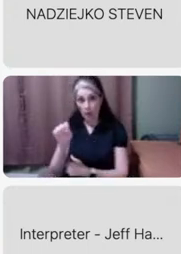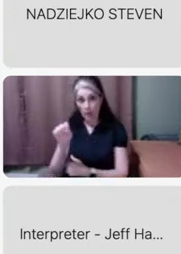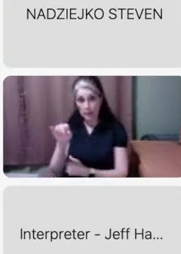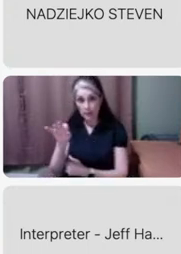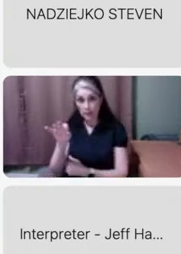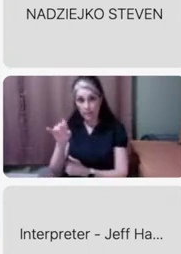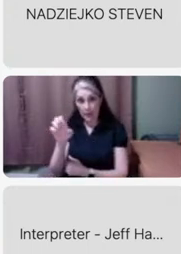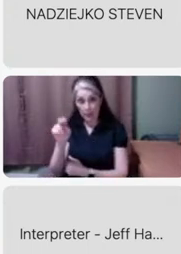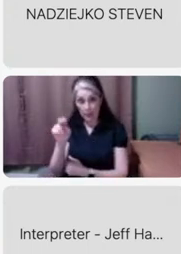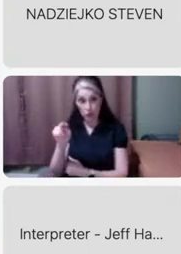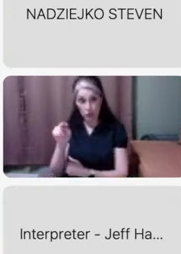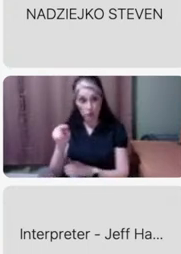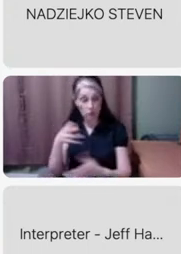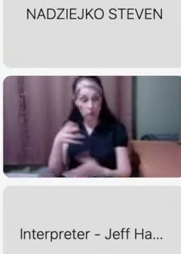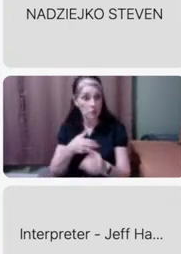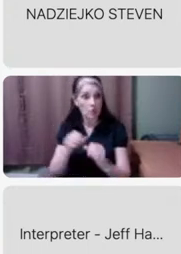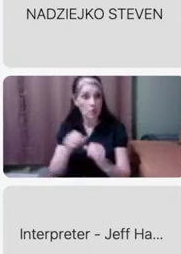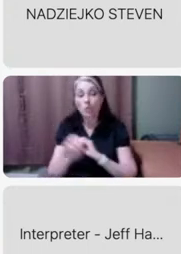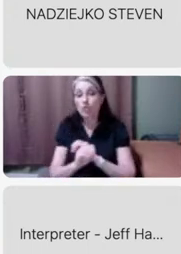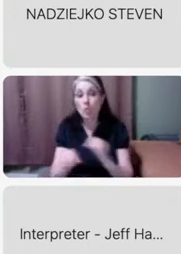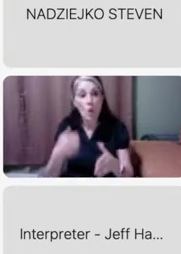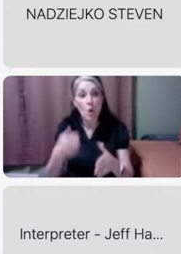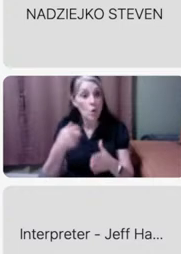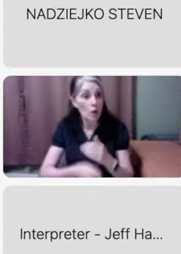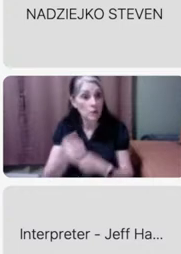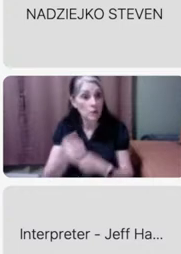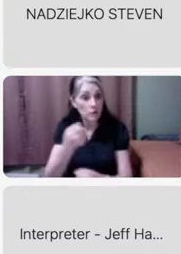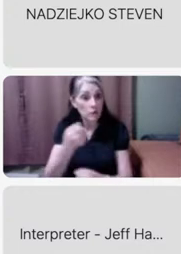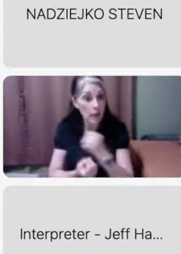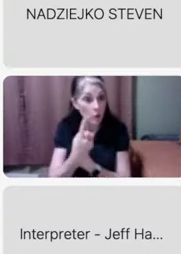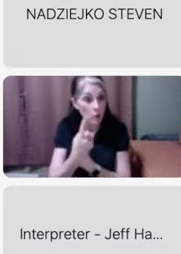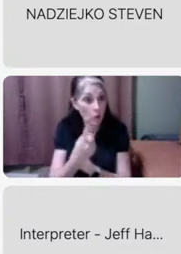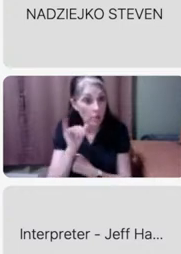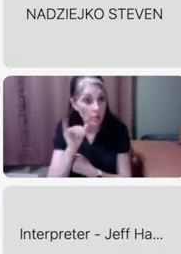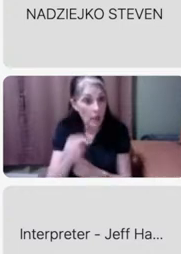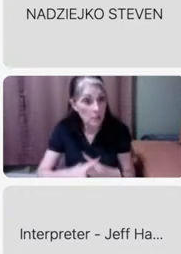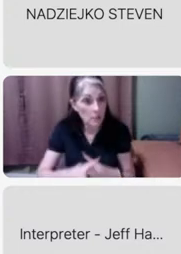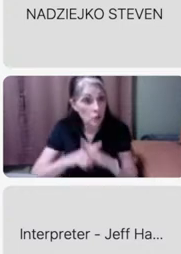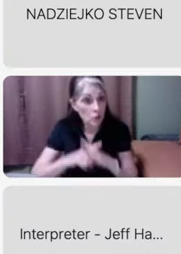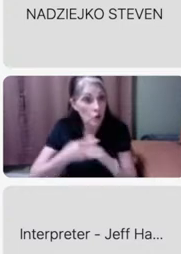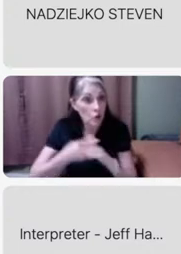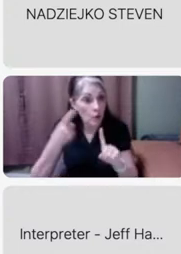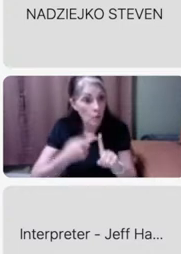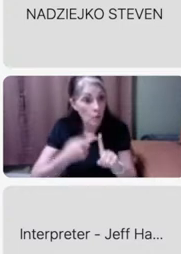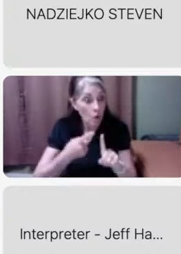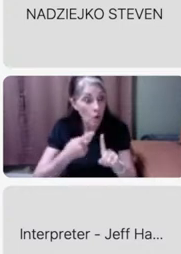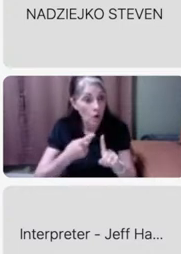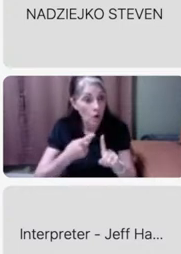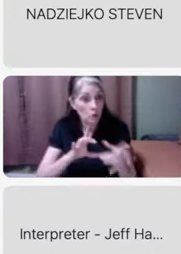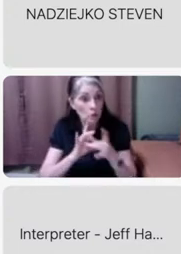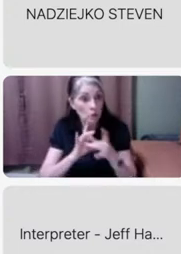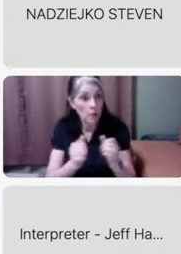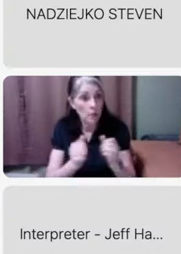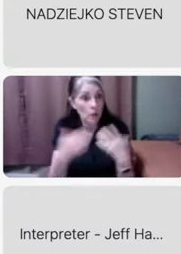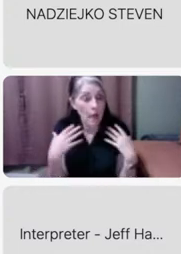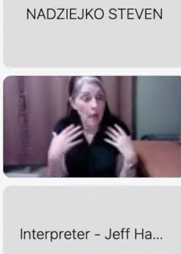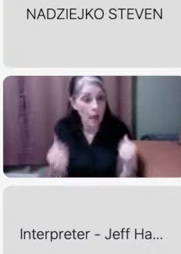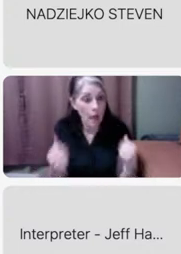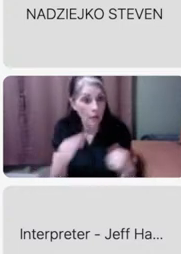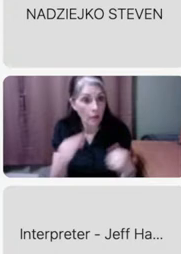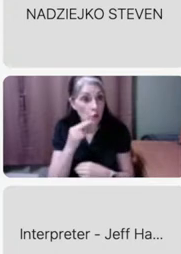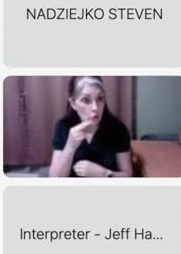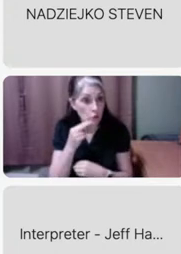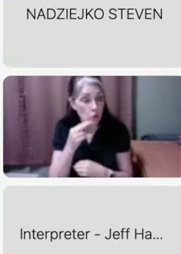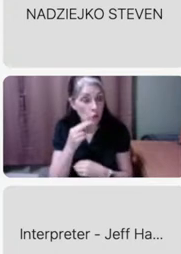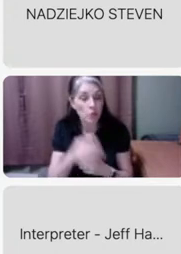cost for everyone but to me that's the that's the starting point and make this about health and well-being and nutrition and we can move away